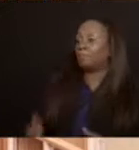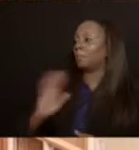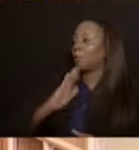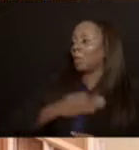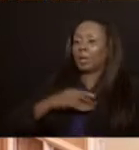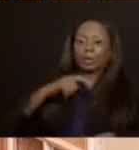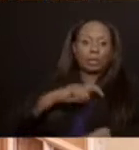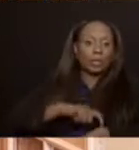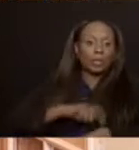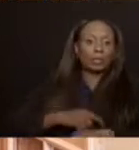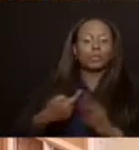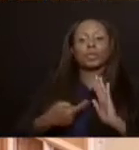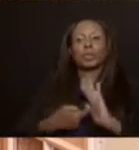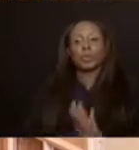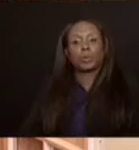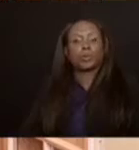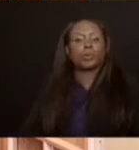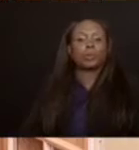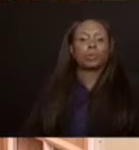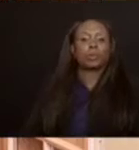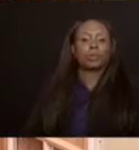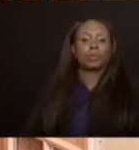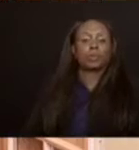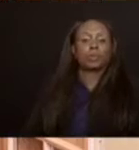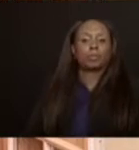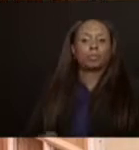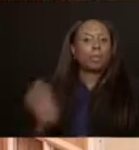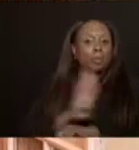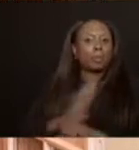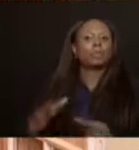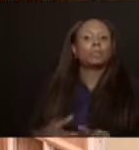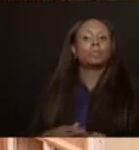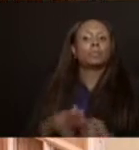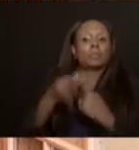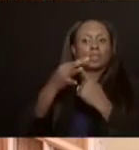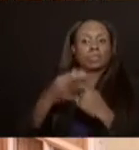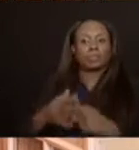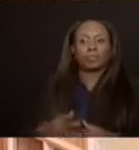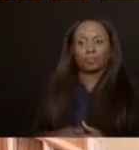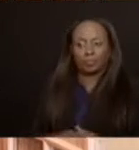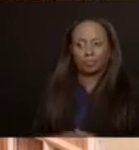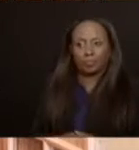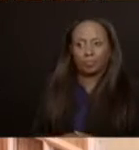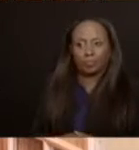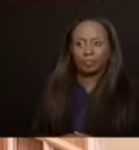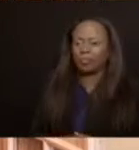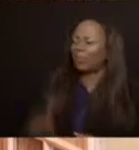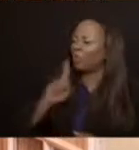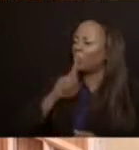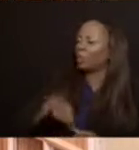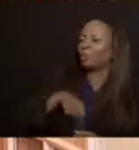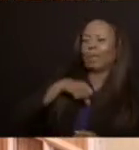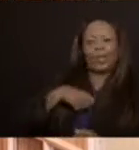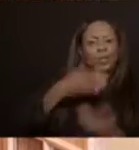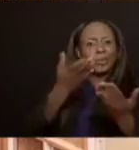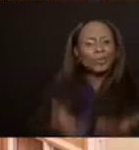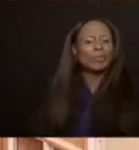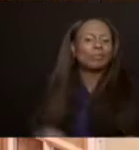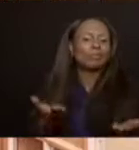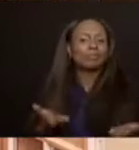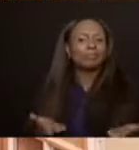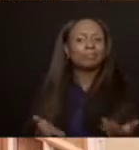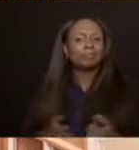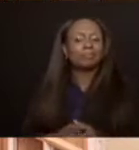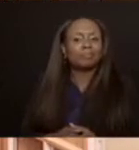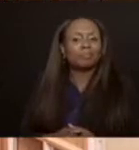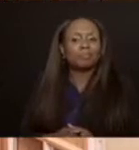that this country is special. This is our time to show, as we have already done, and that's why I say I'm so proud of you, that the mere fact